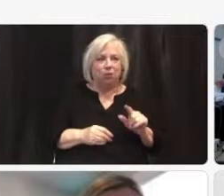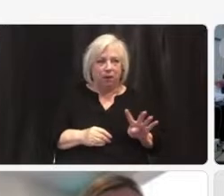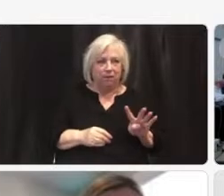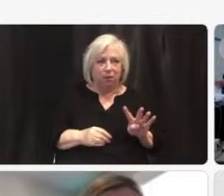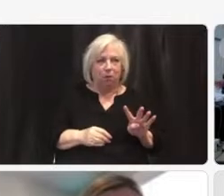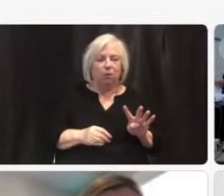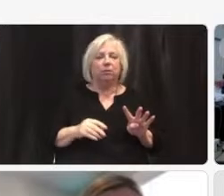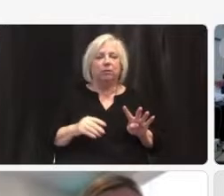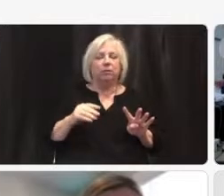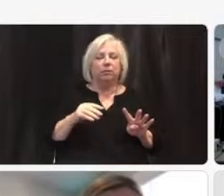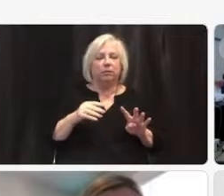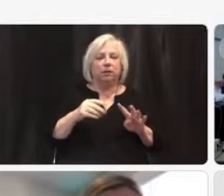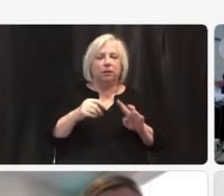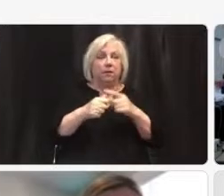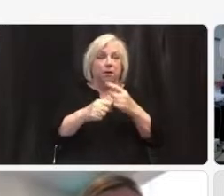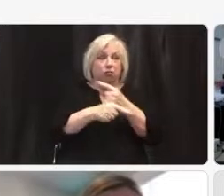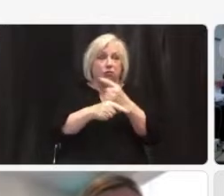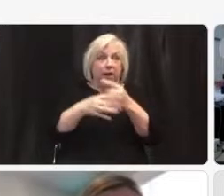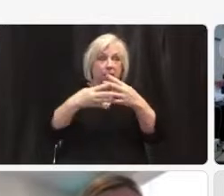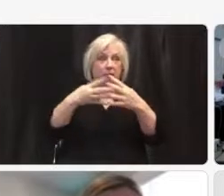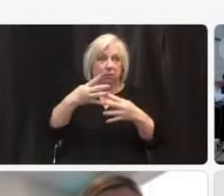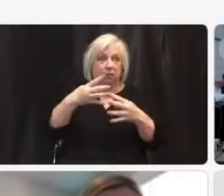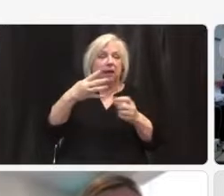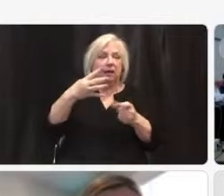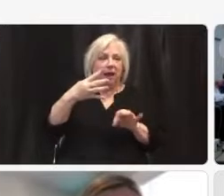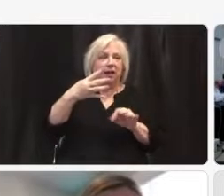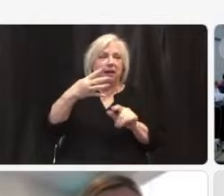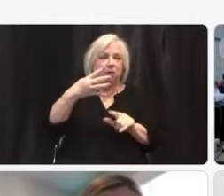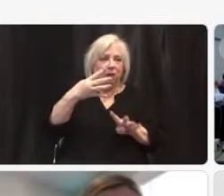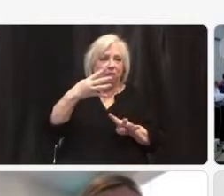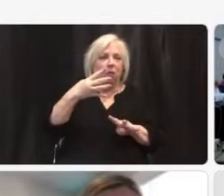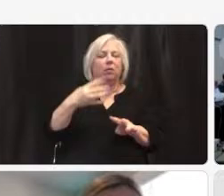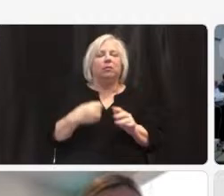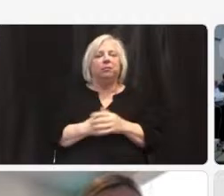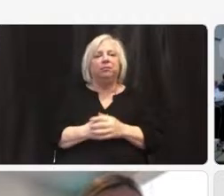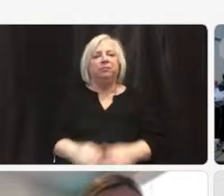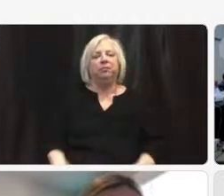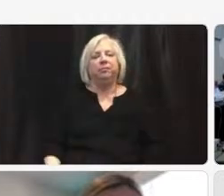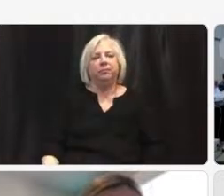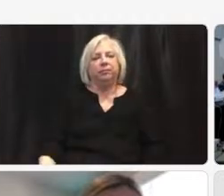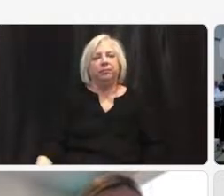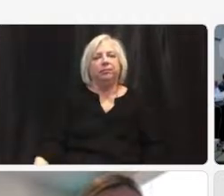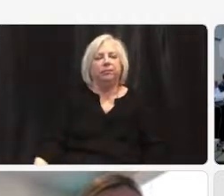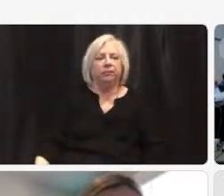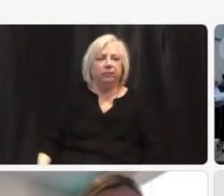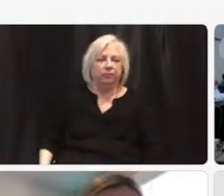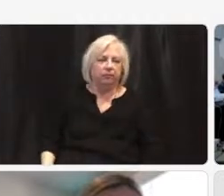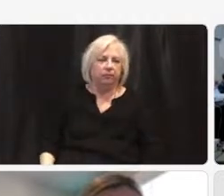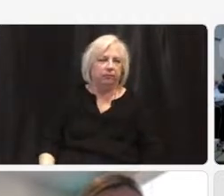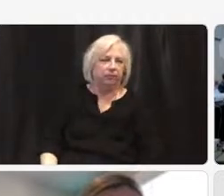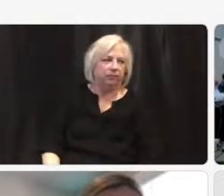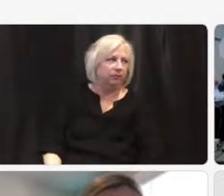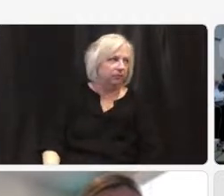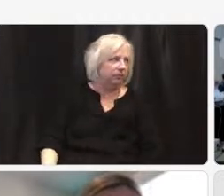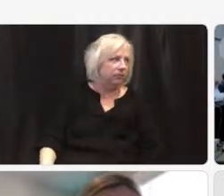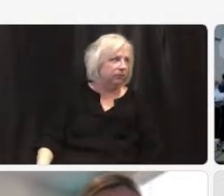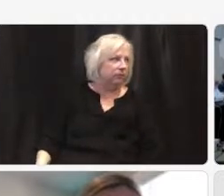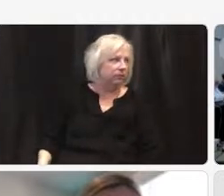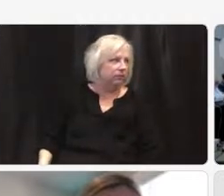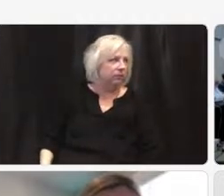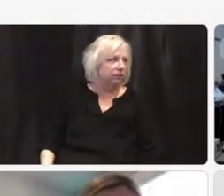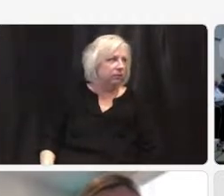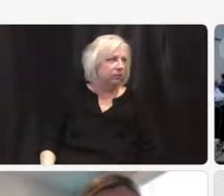at the bottom, so they will go right after 32 and So 19 and 24 will come after the last